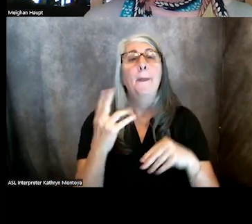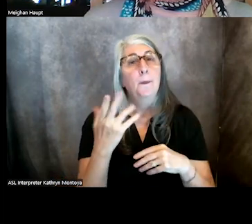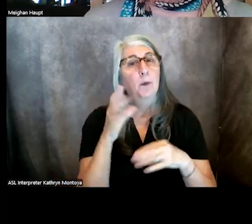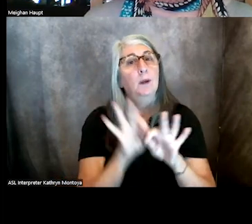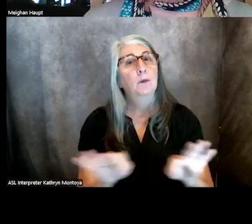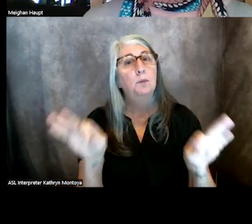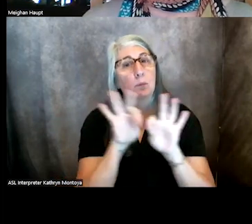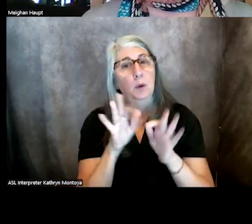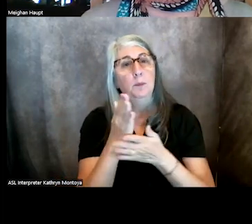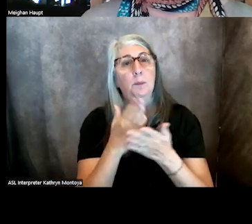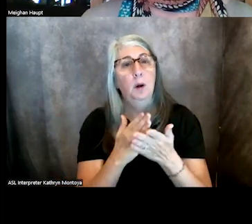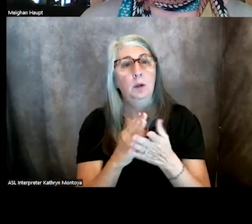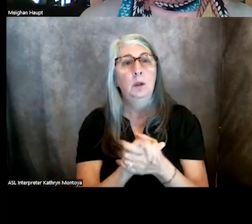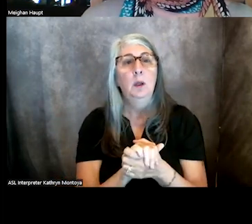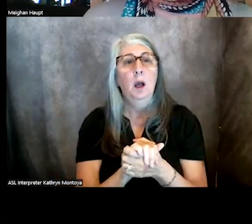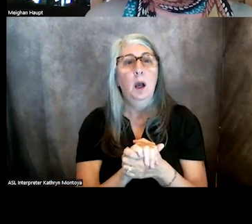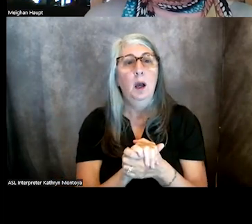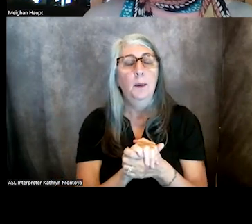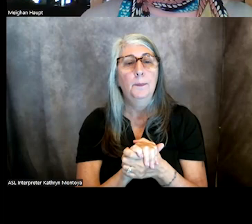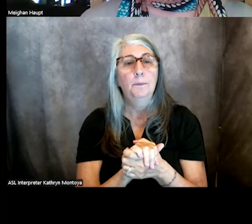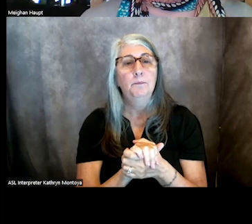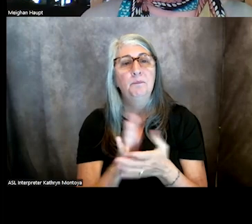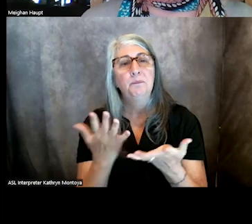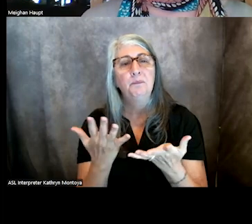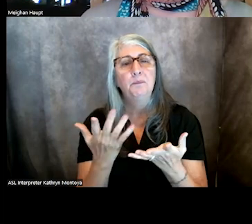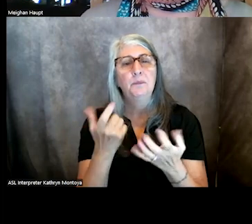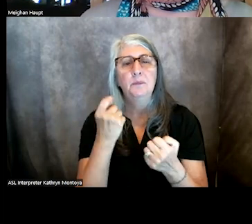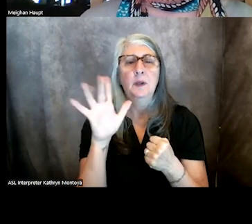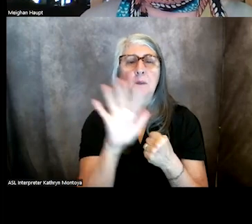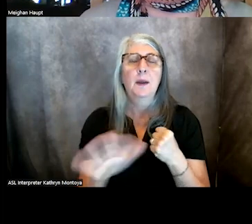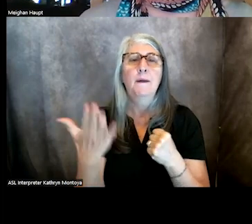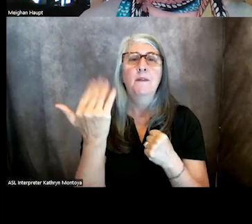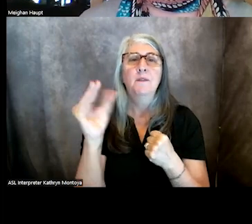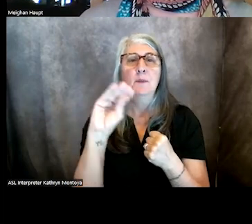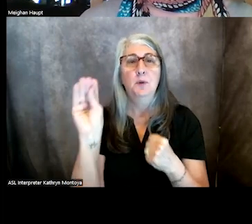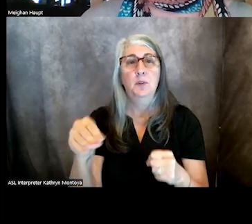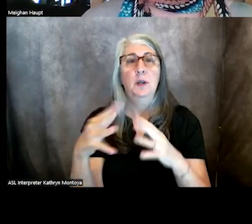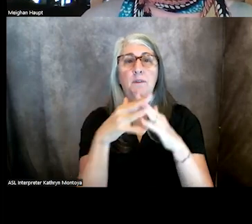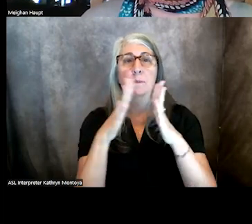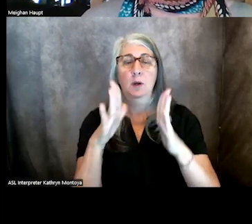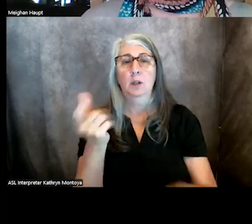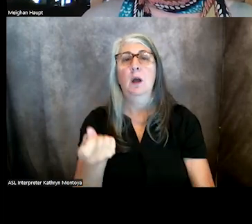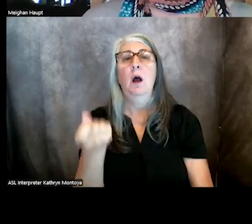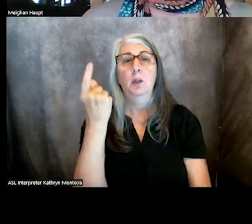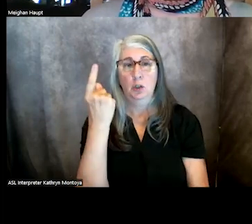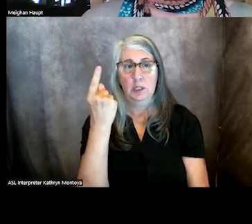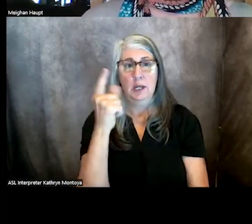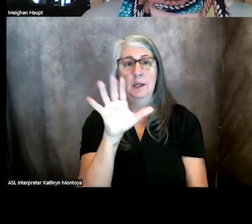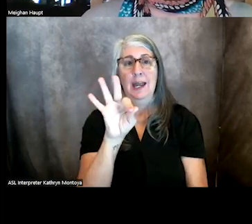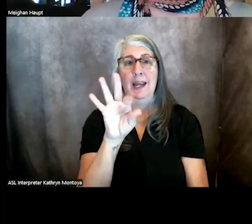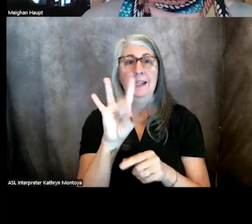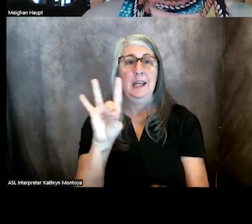point, our understanding is that about 15% of Americans understand that